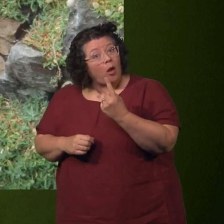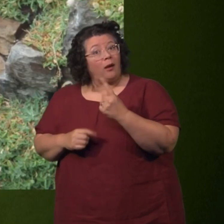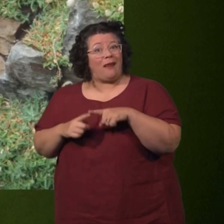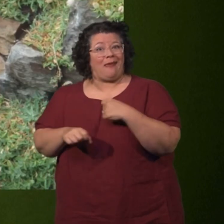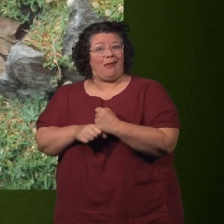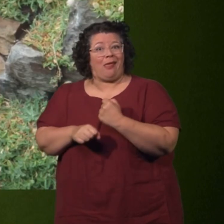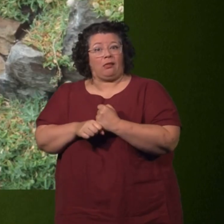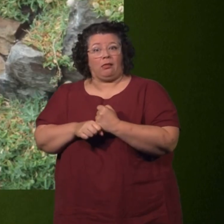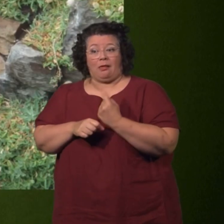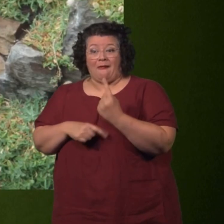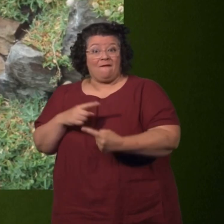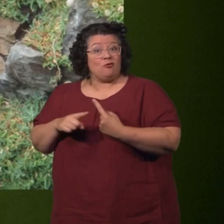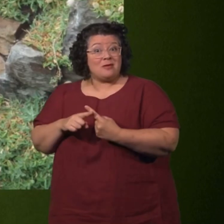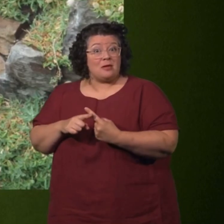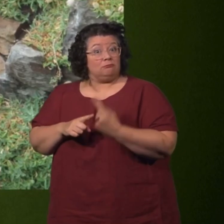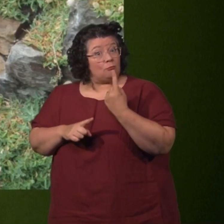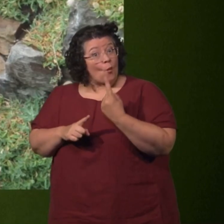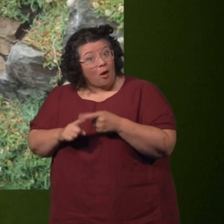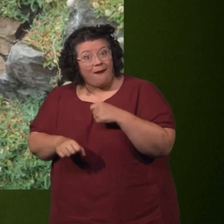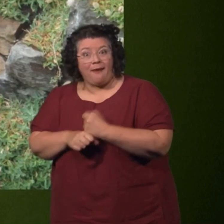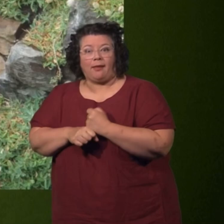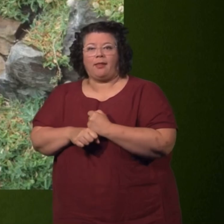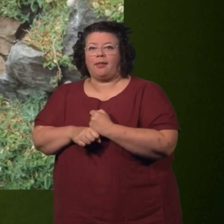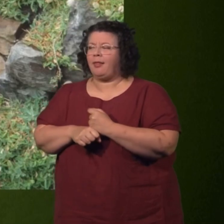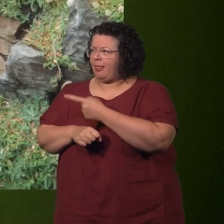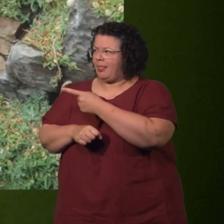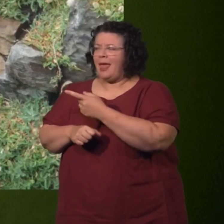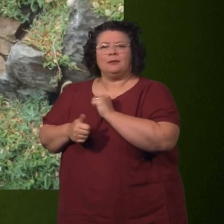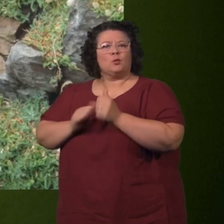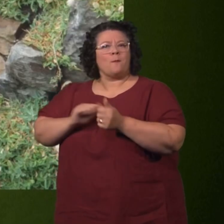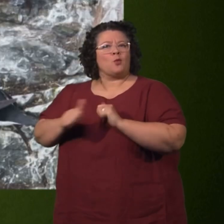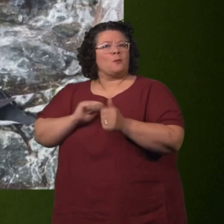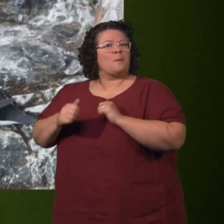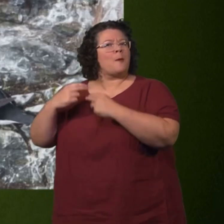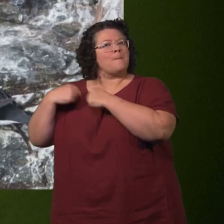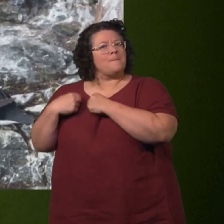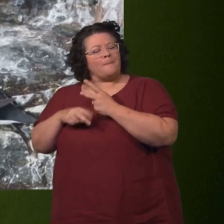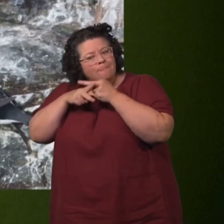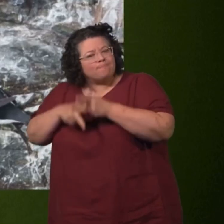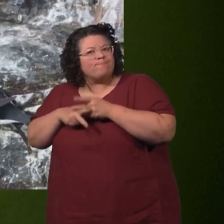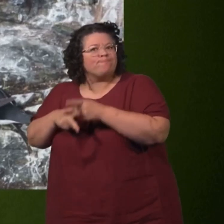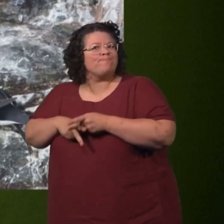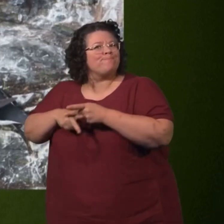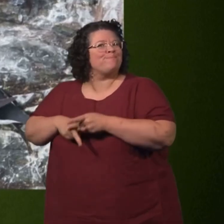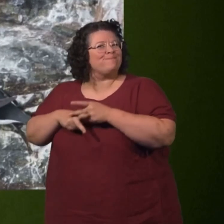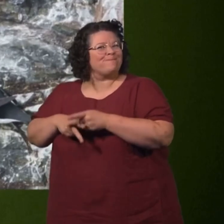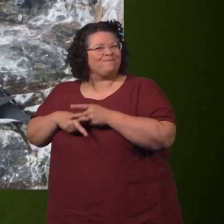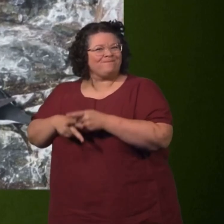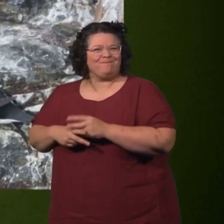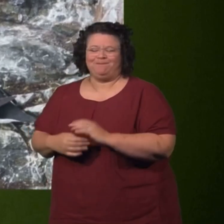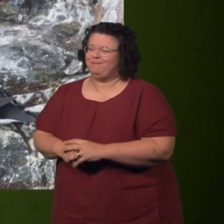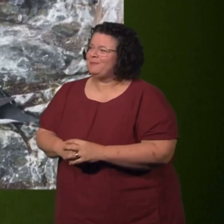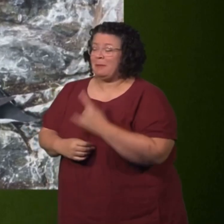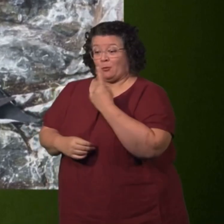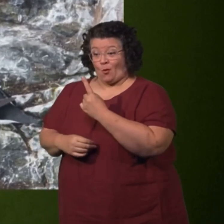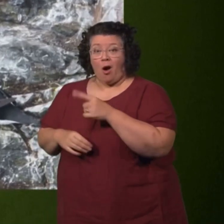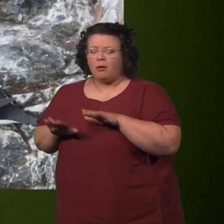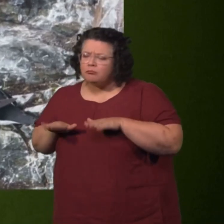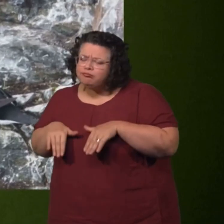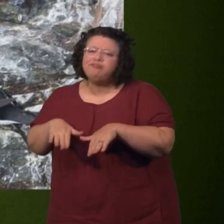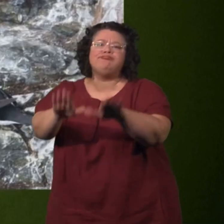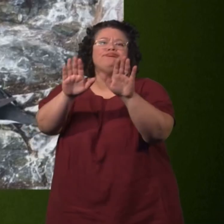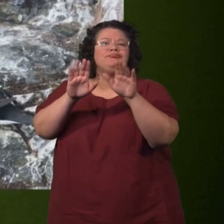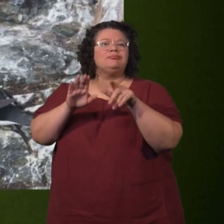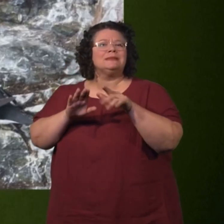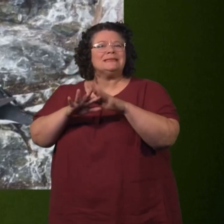each year, and you can see the pair here, they're swapping incubation duties, so very much a job share. One will head out to